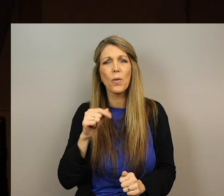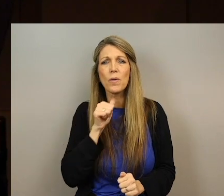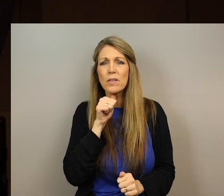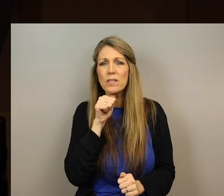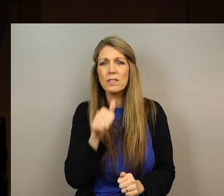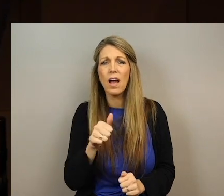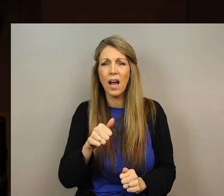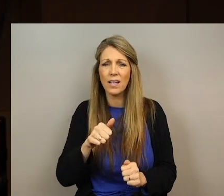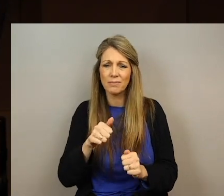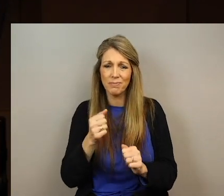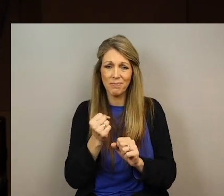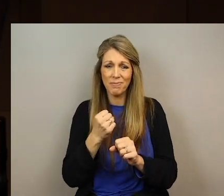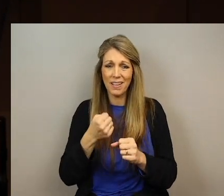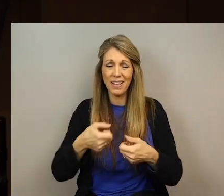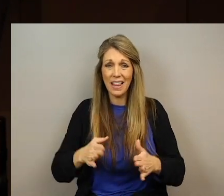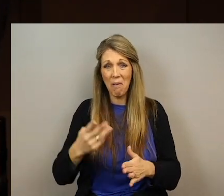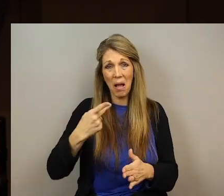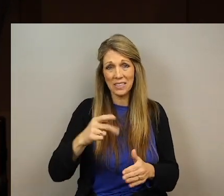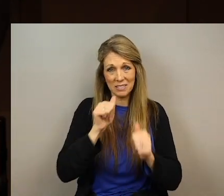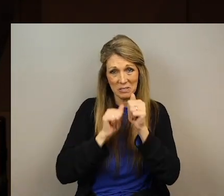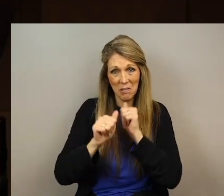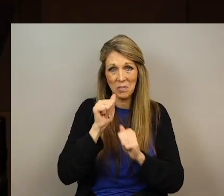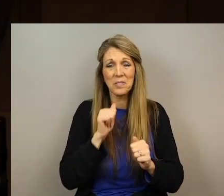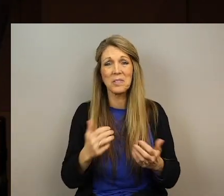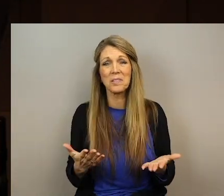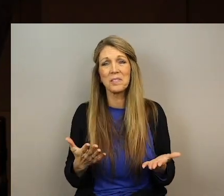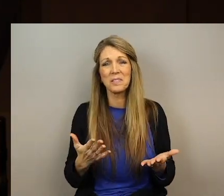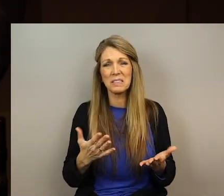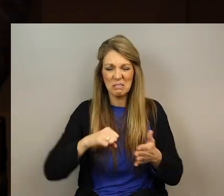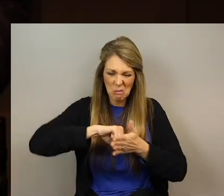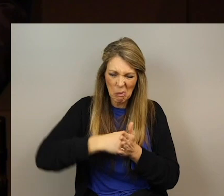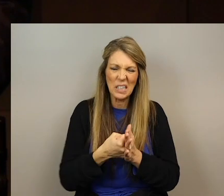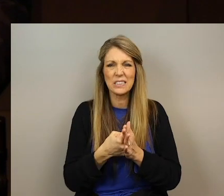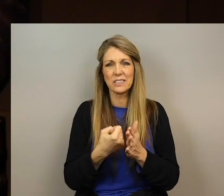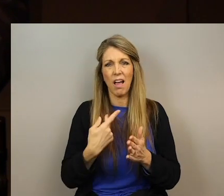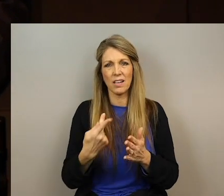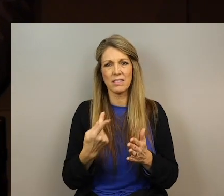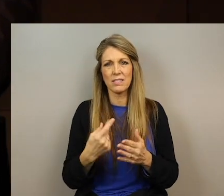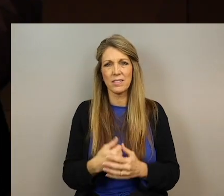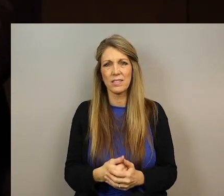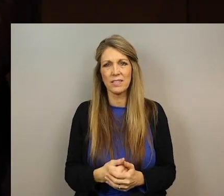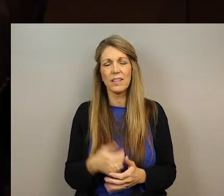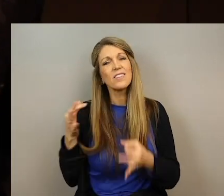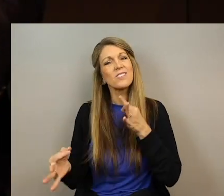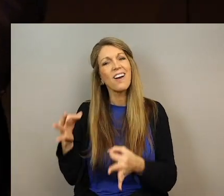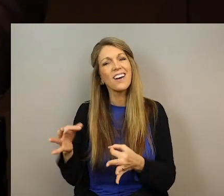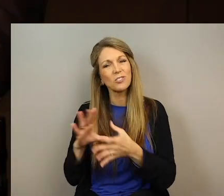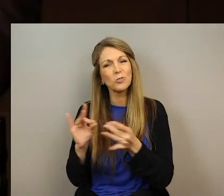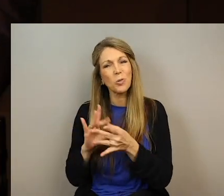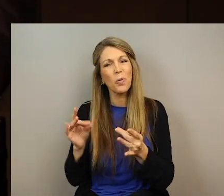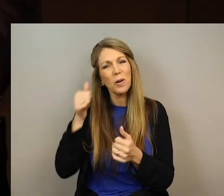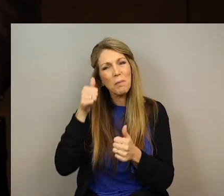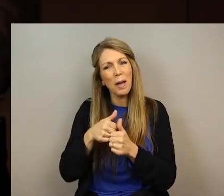have to crush you and me. You see, just as we saw in that example I gave earlier in my message about the judge who stepped off